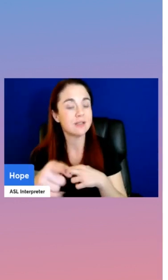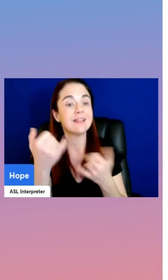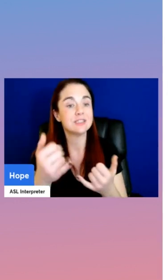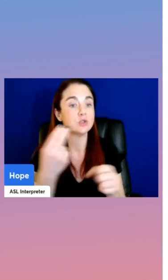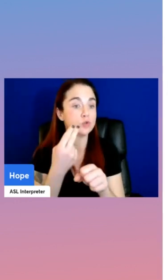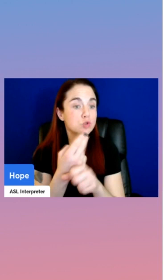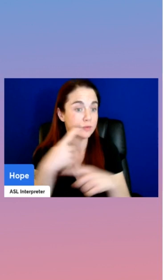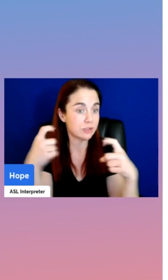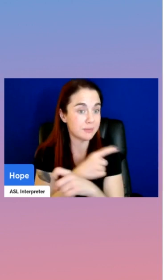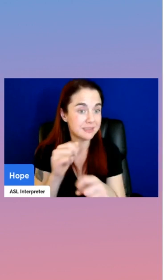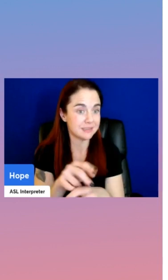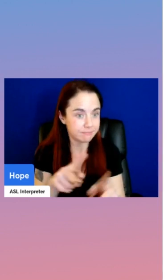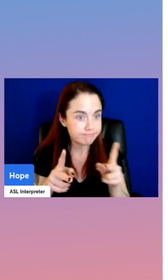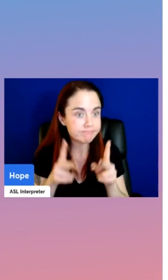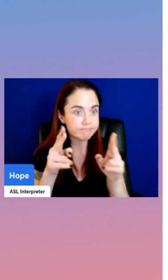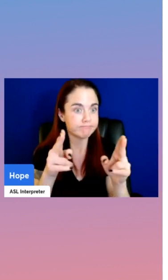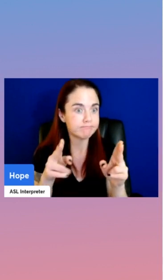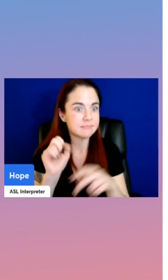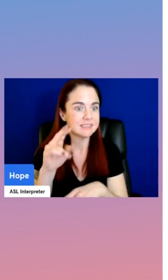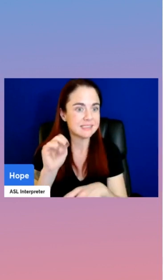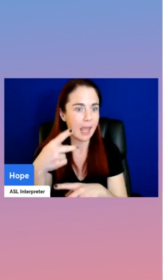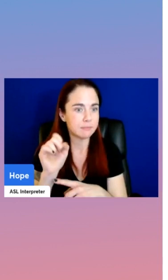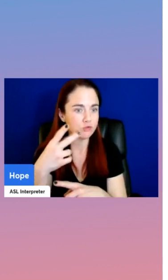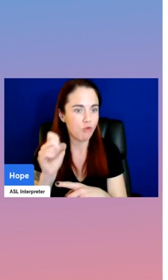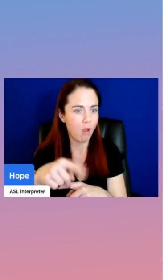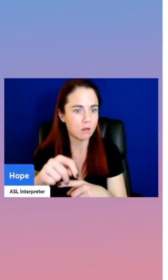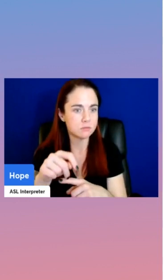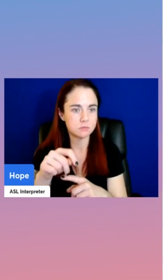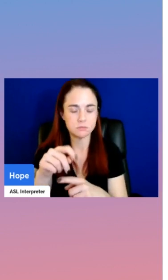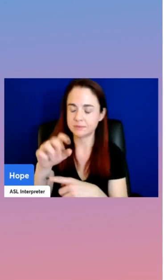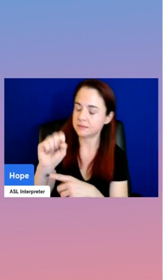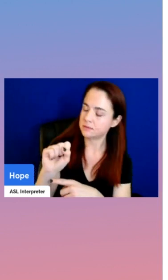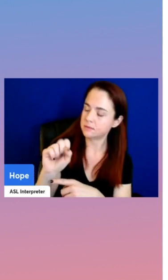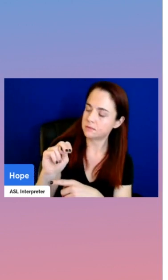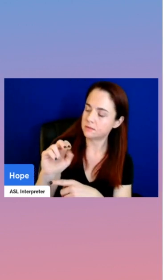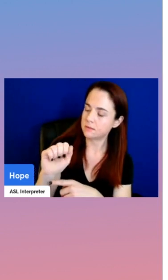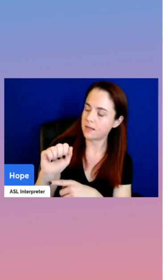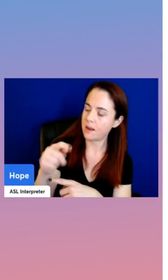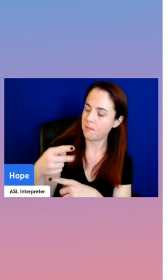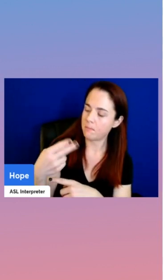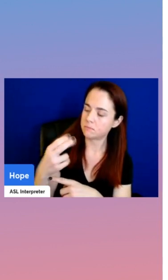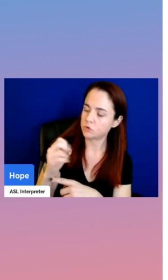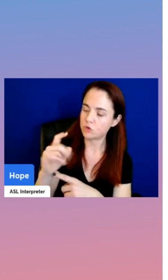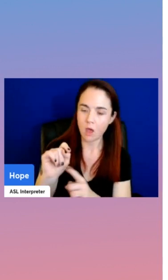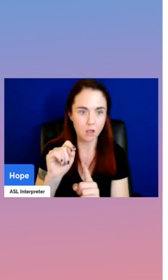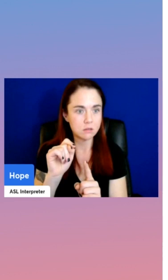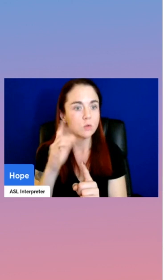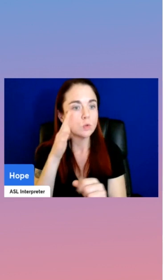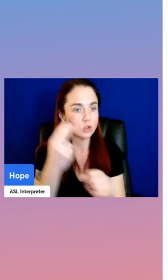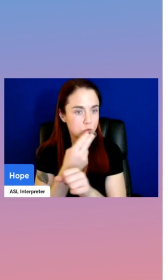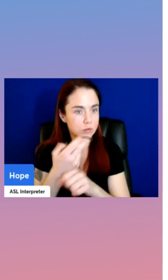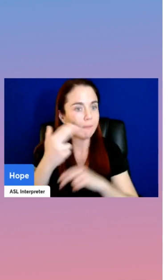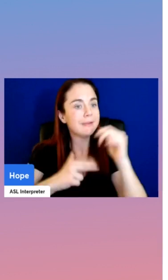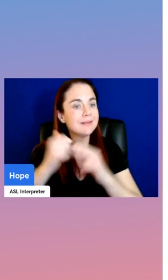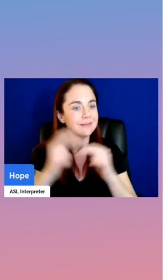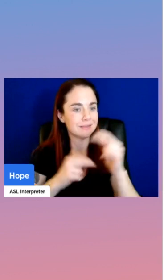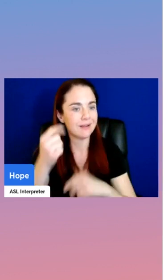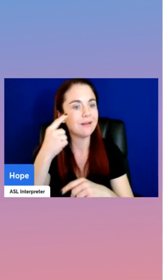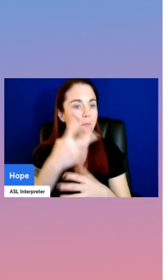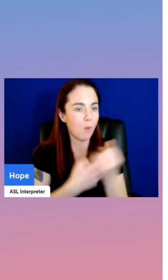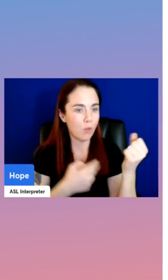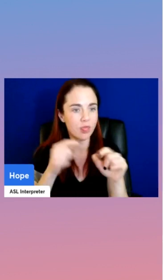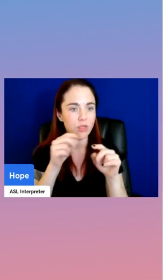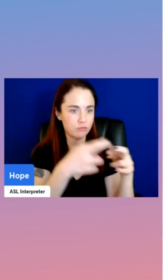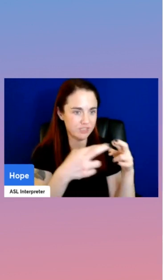EBS snapshots, which will serve to build the AMIs on AWS. on both regions,